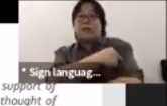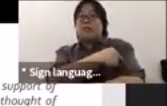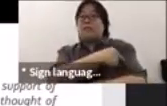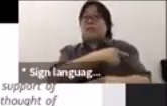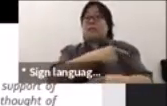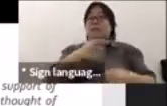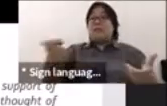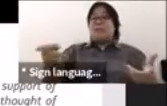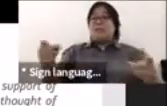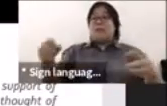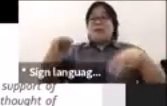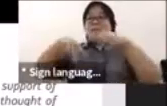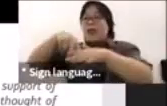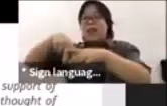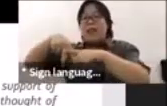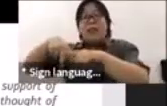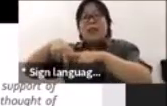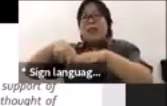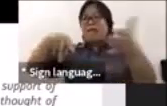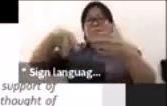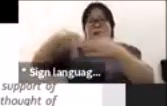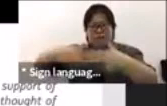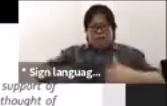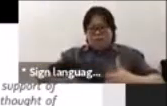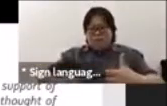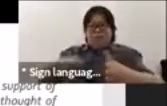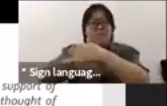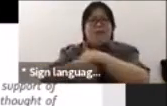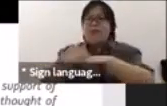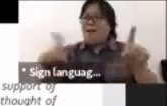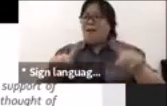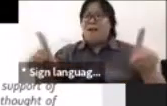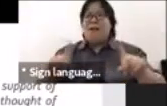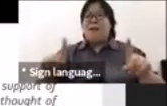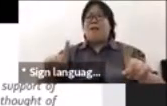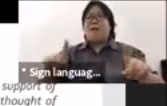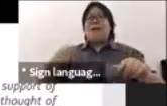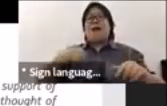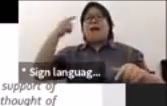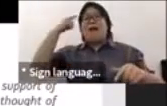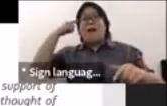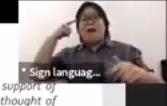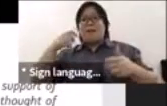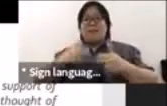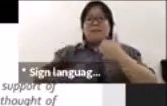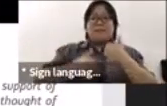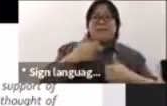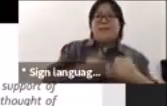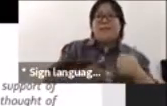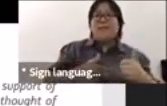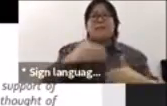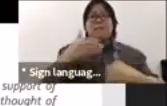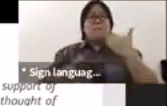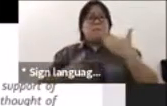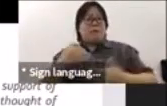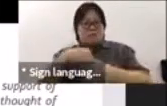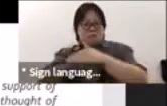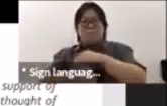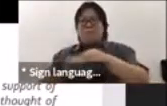have legs. We cannot take a risk of delivering your baby. Although I don't feel huge trouble in the whole process of delivering the